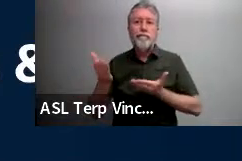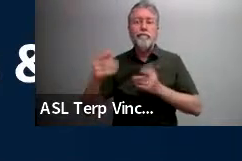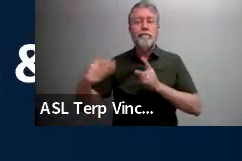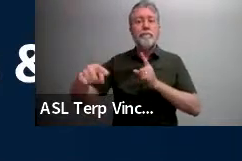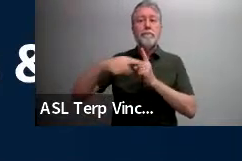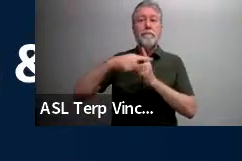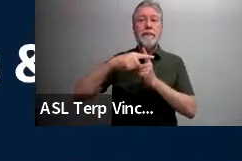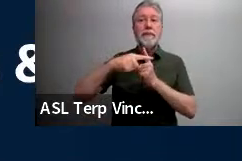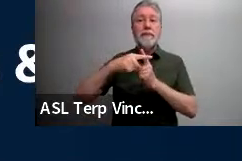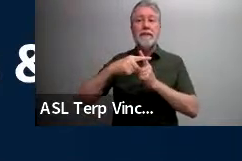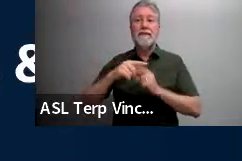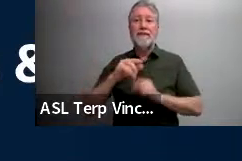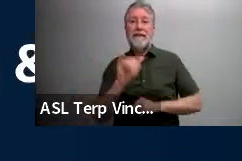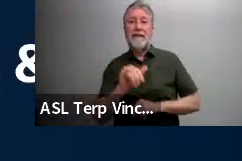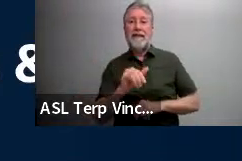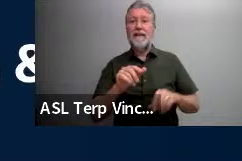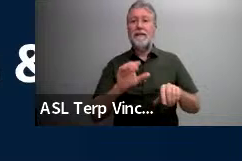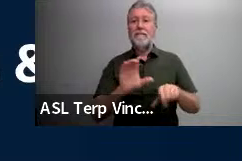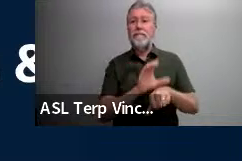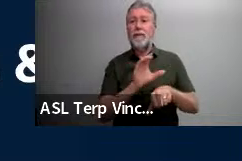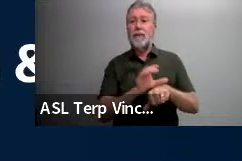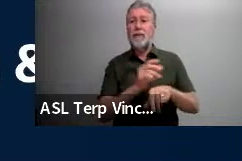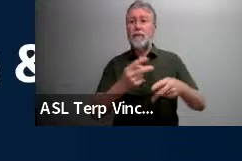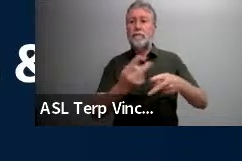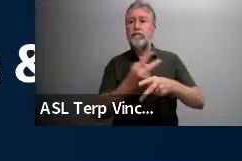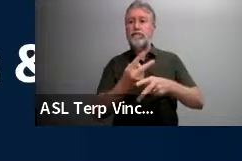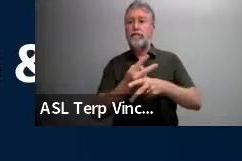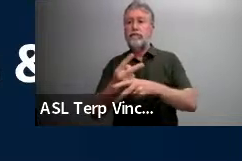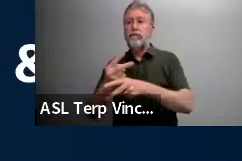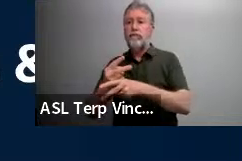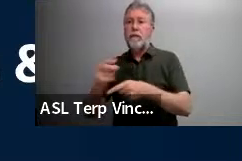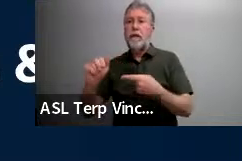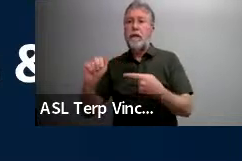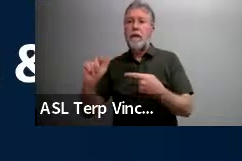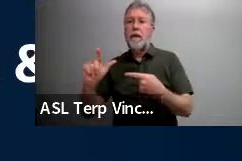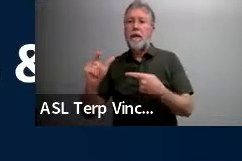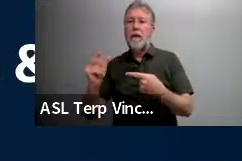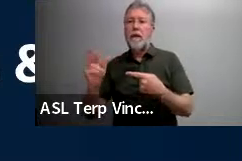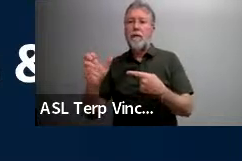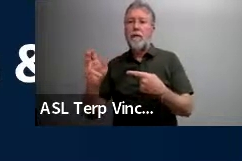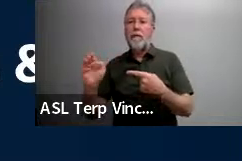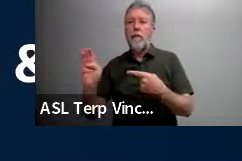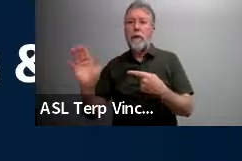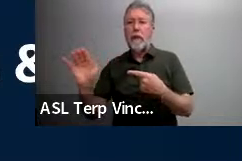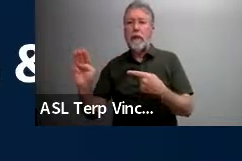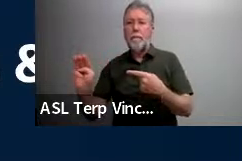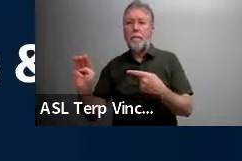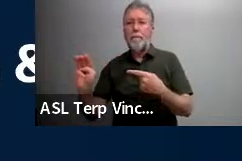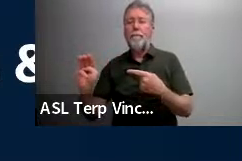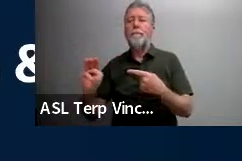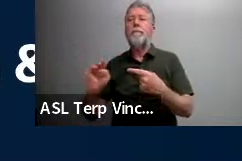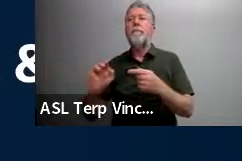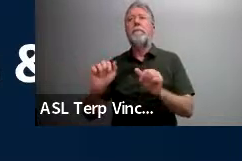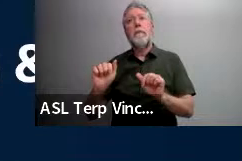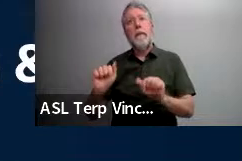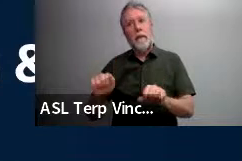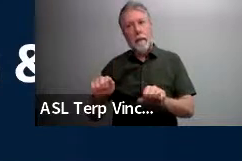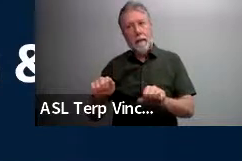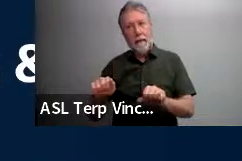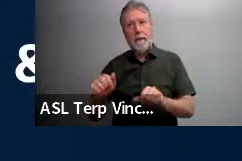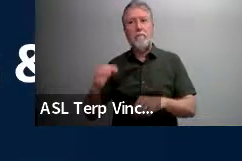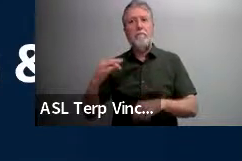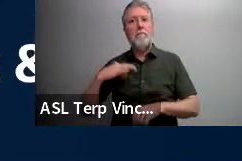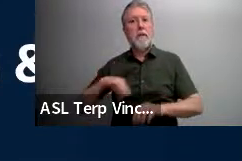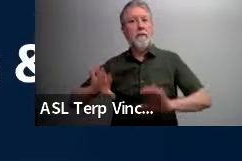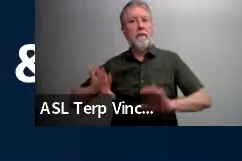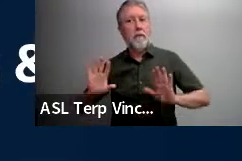algorithmic systems into processes. And so one of those could be that maybe an algorithmic system